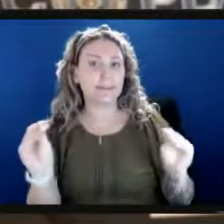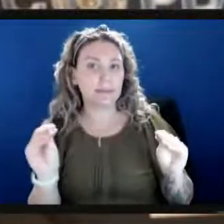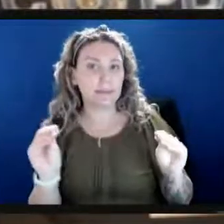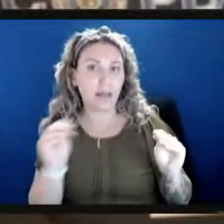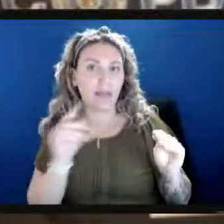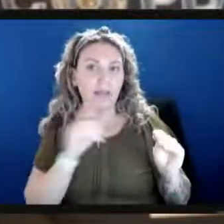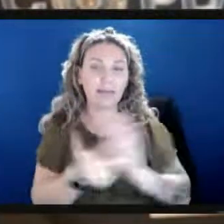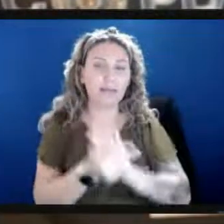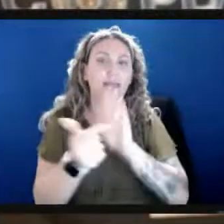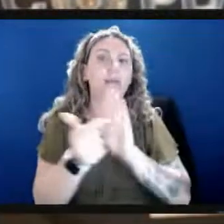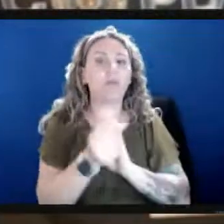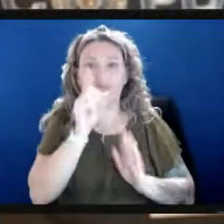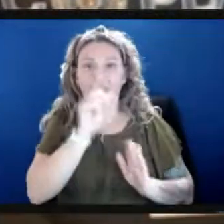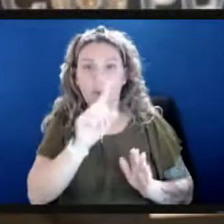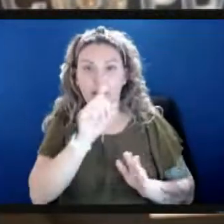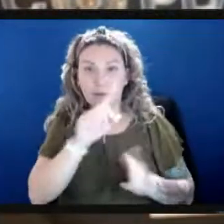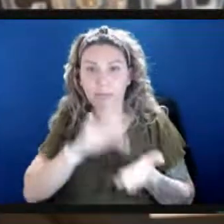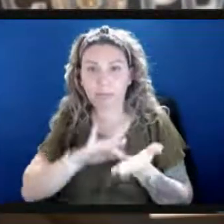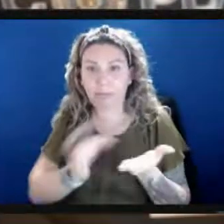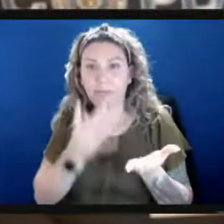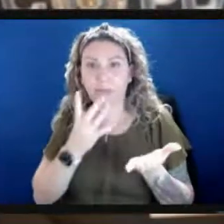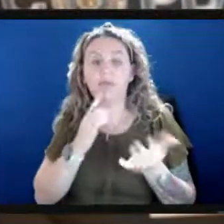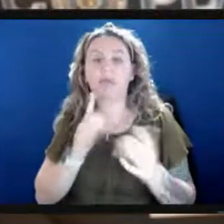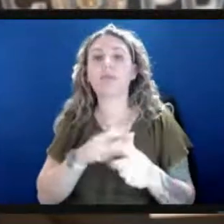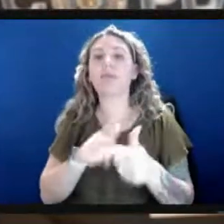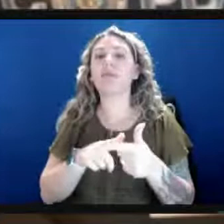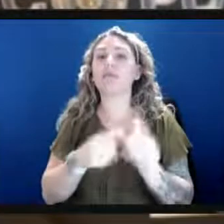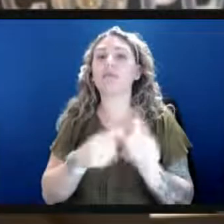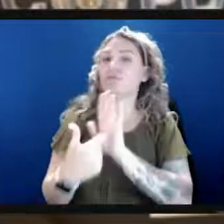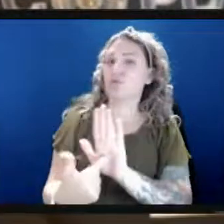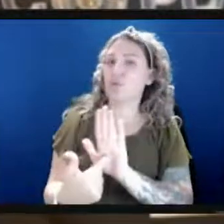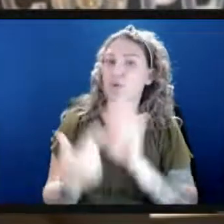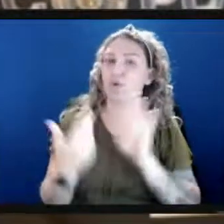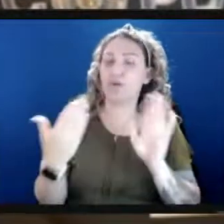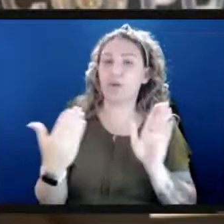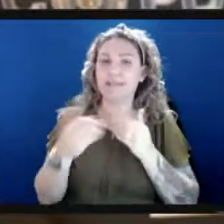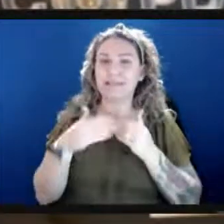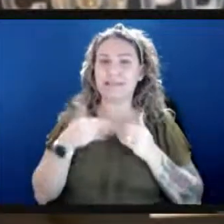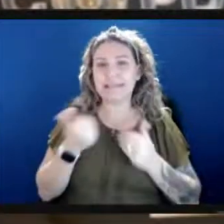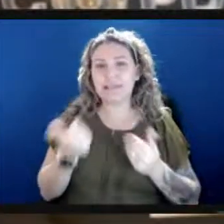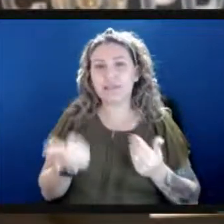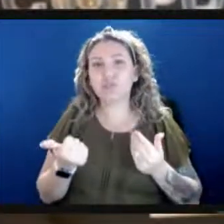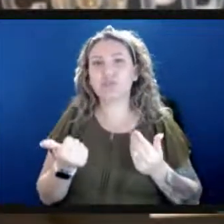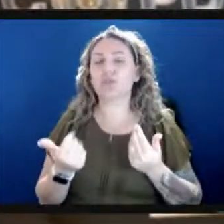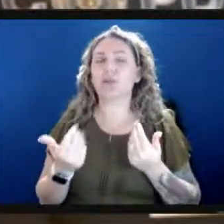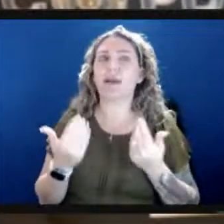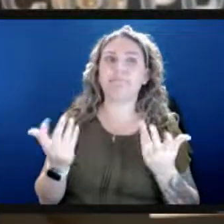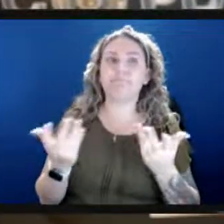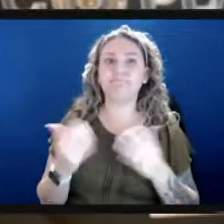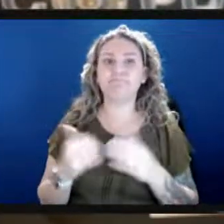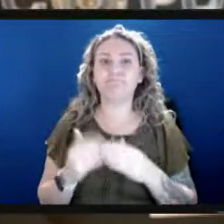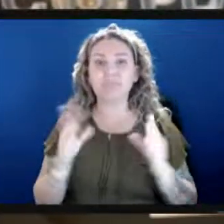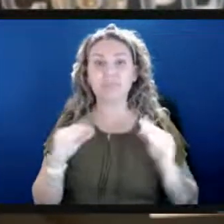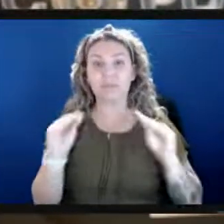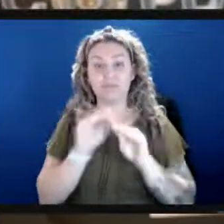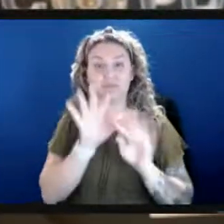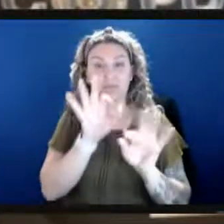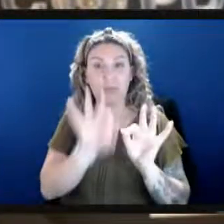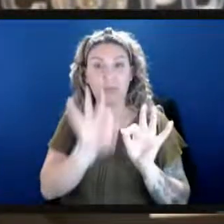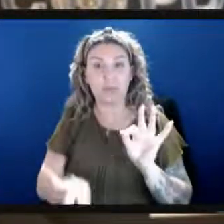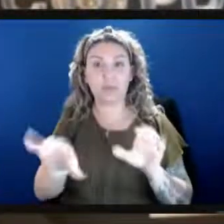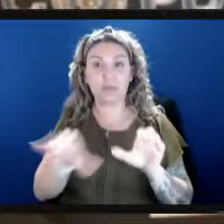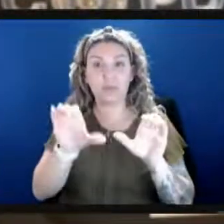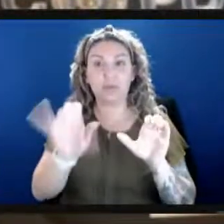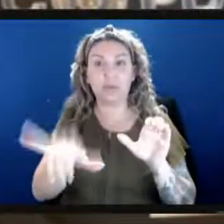pill. And it showed them, I think, that it's easier and just more simple to do that rather